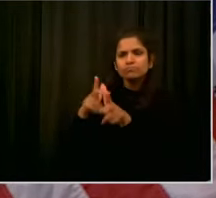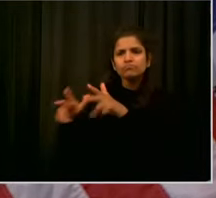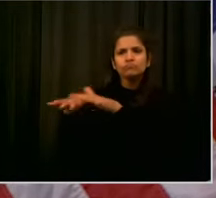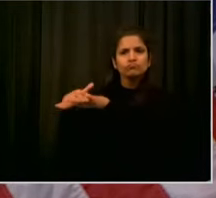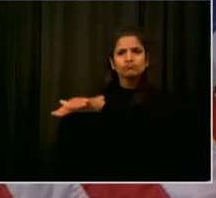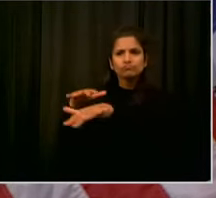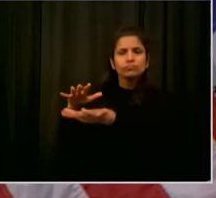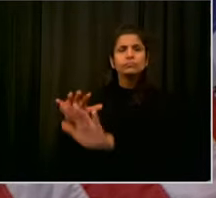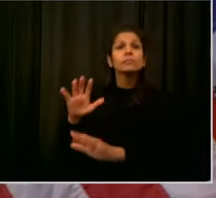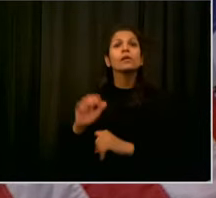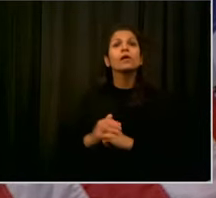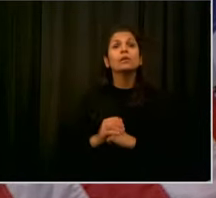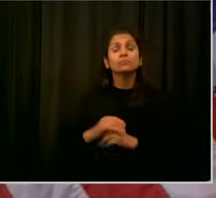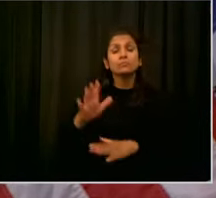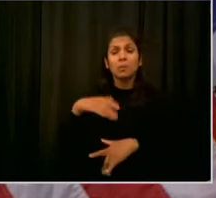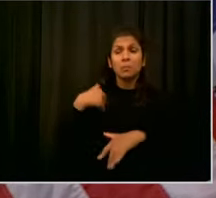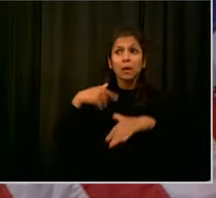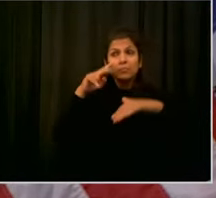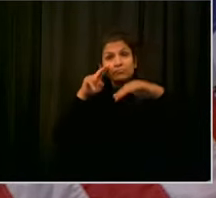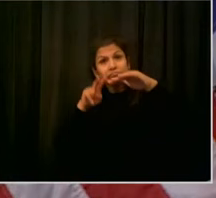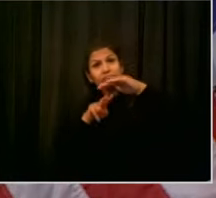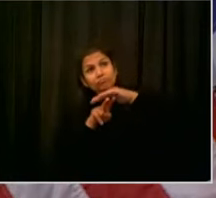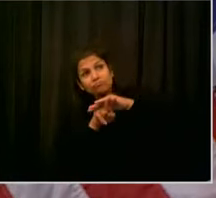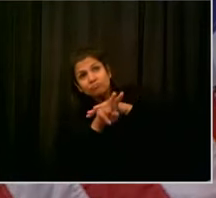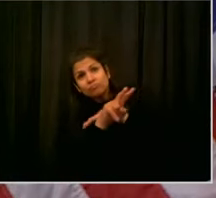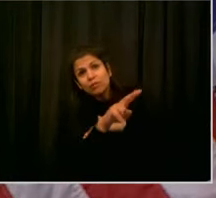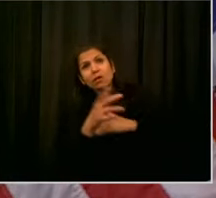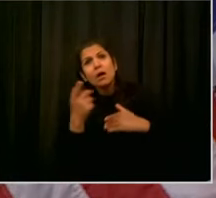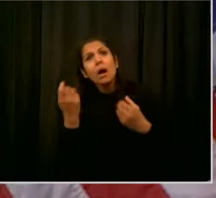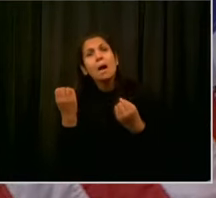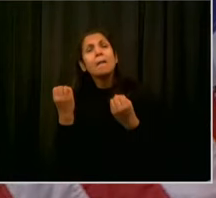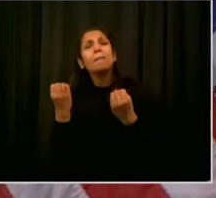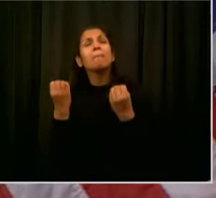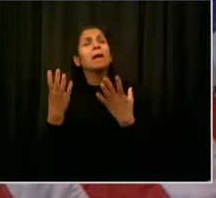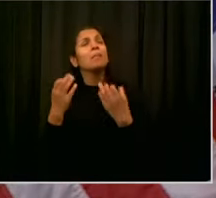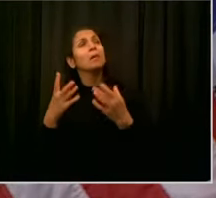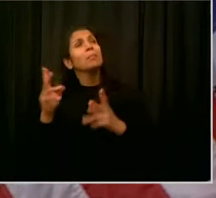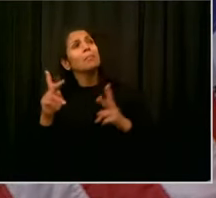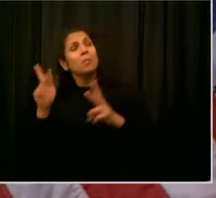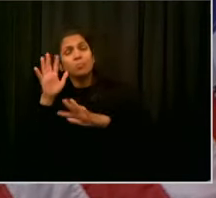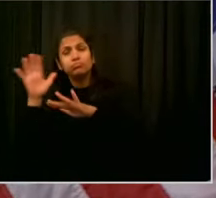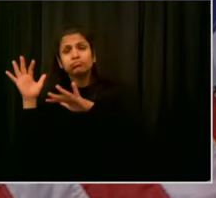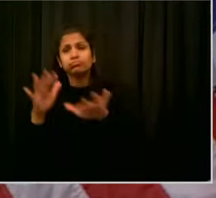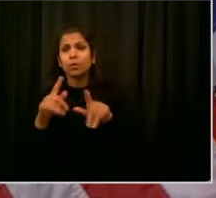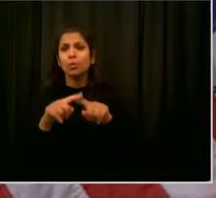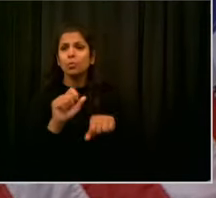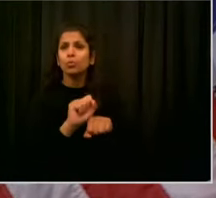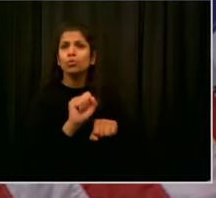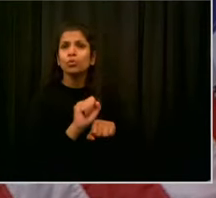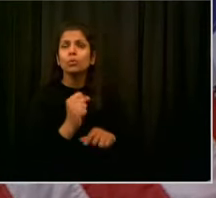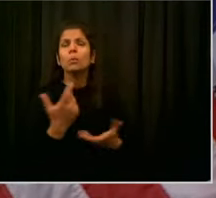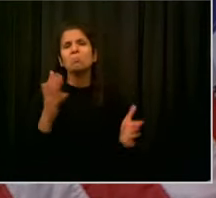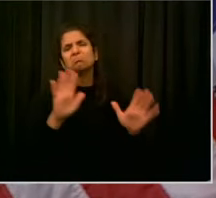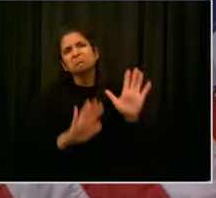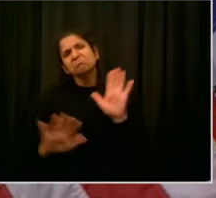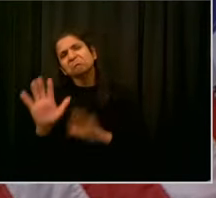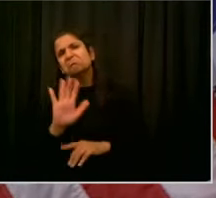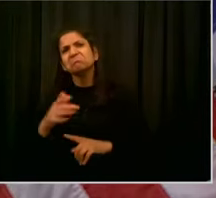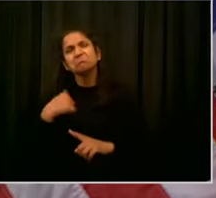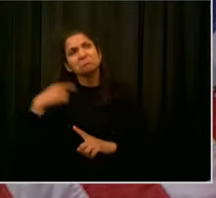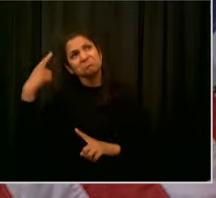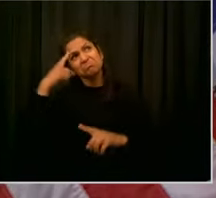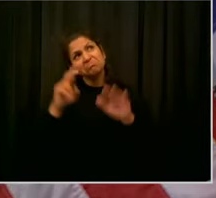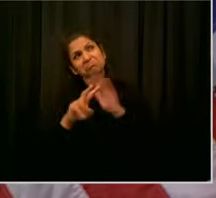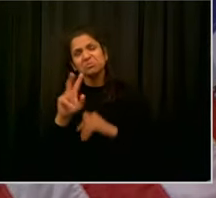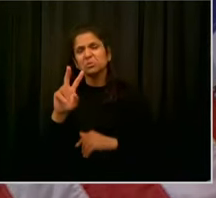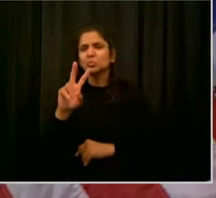going to come back to work starting Monday. But remember, right before this crisis hit, we had over 4.5 million people